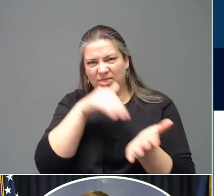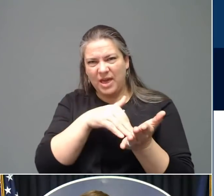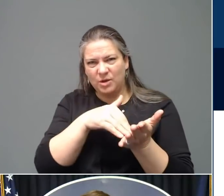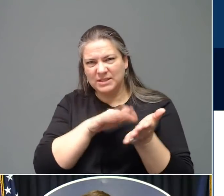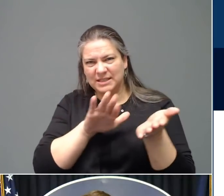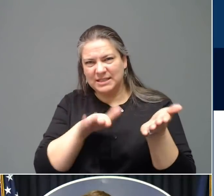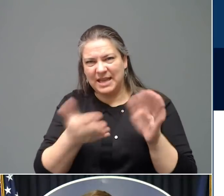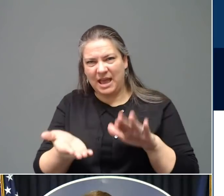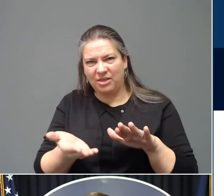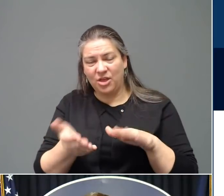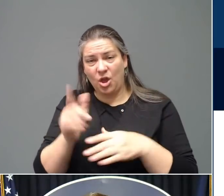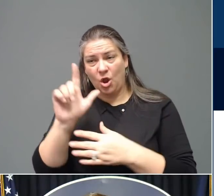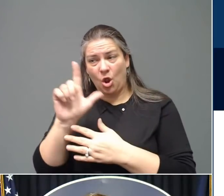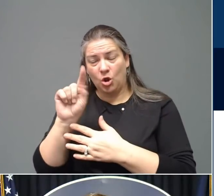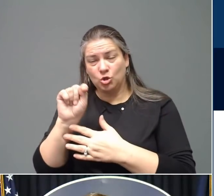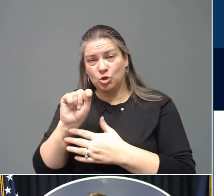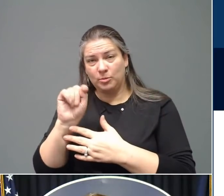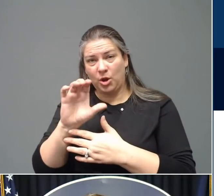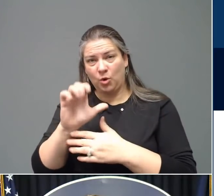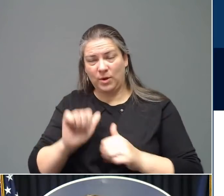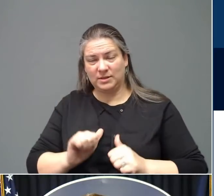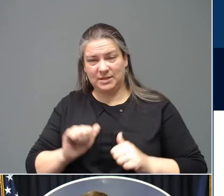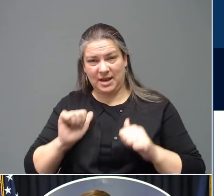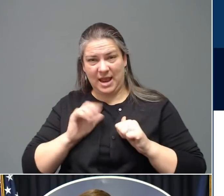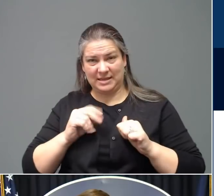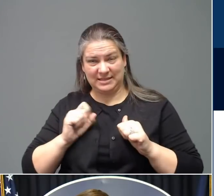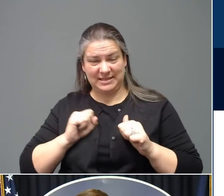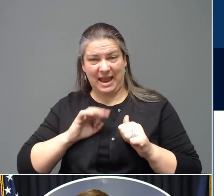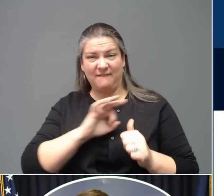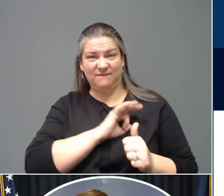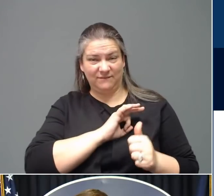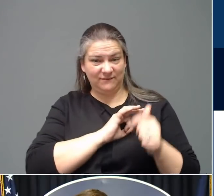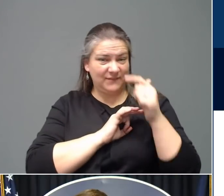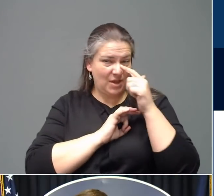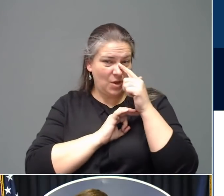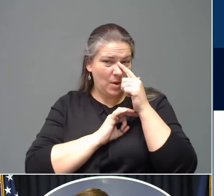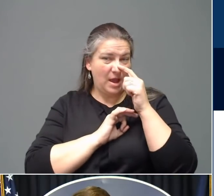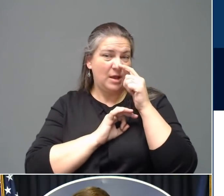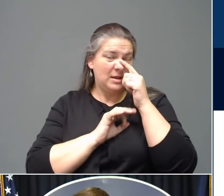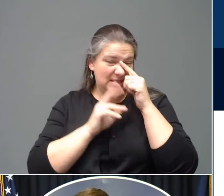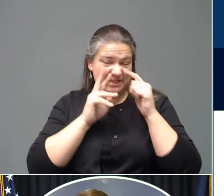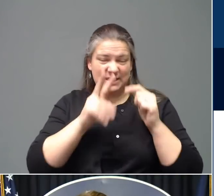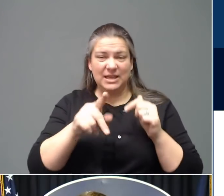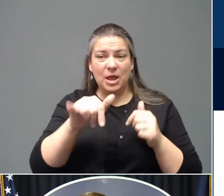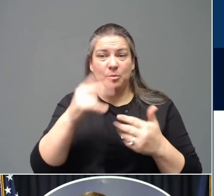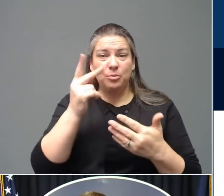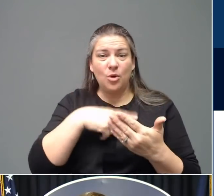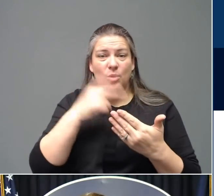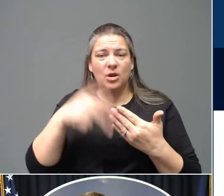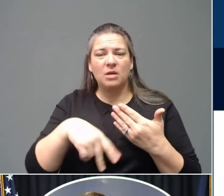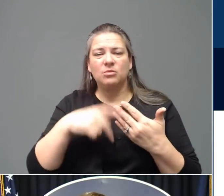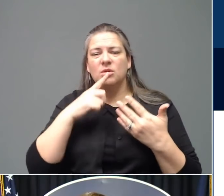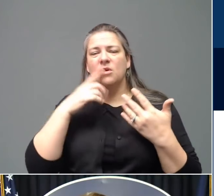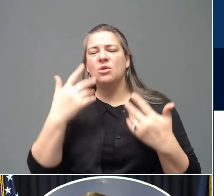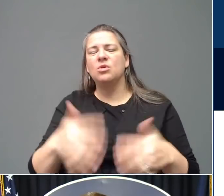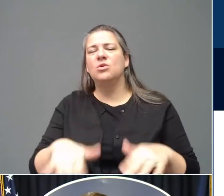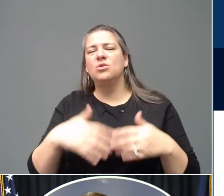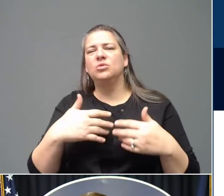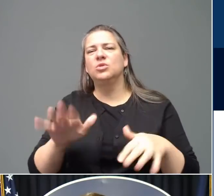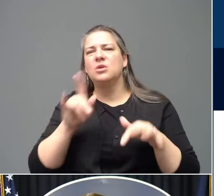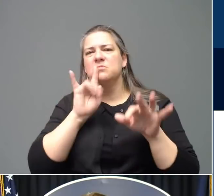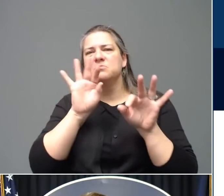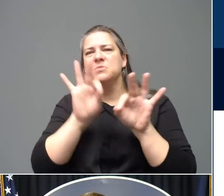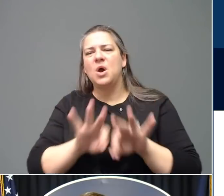care residents and staff. That's why the program Adam was talking about is so important, and why we are